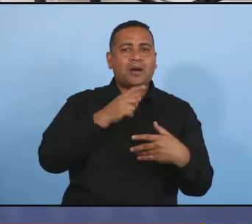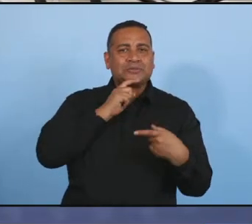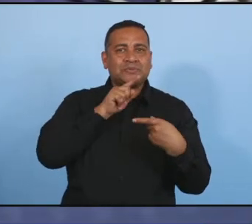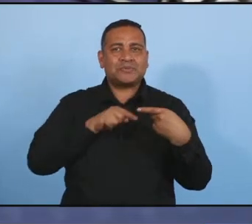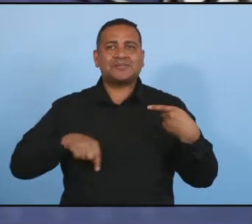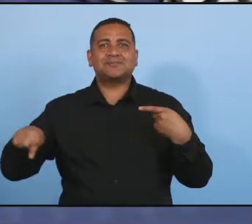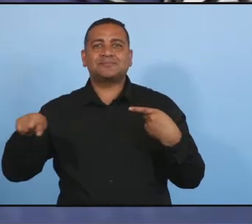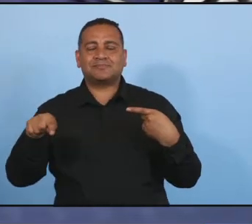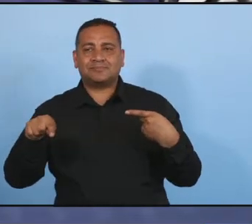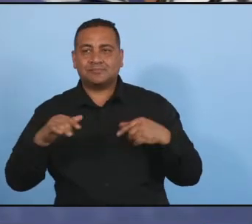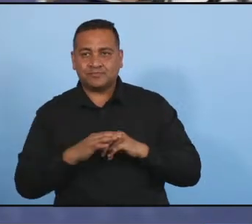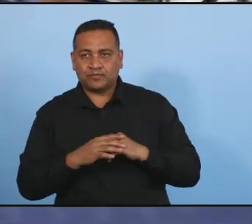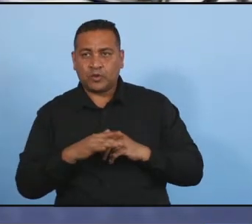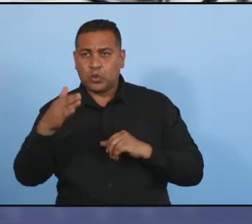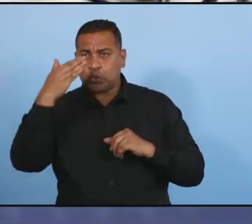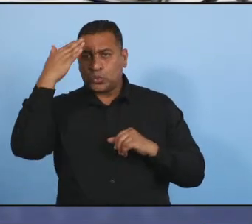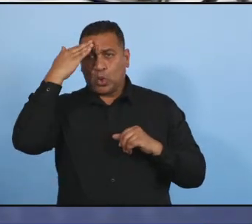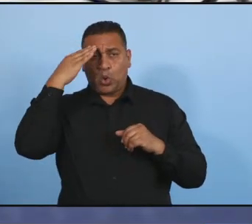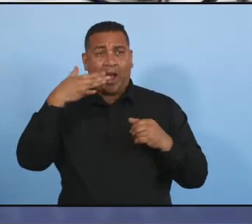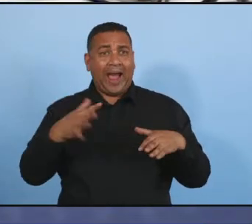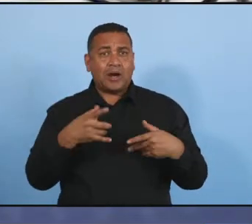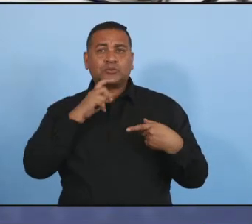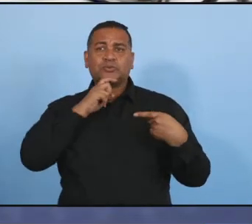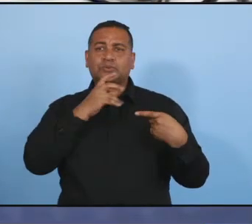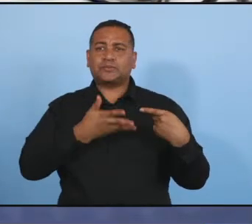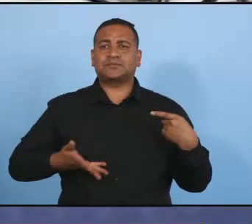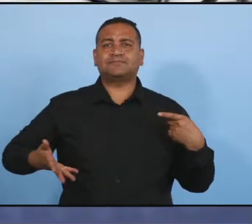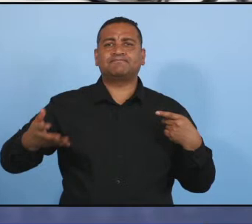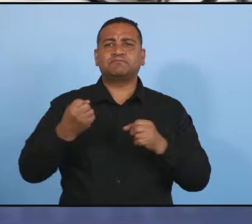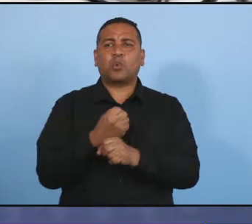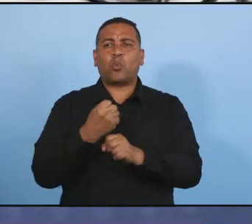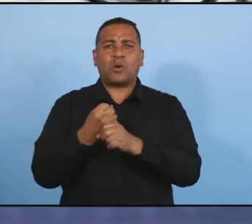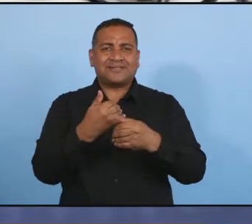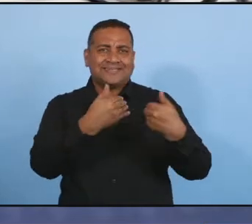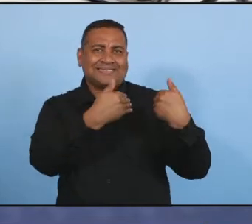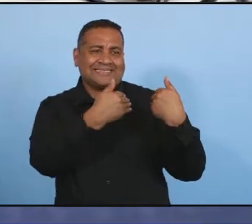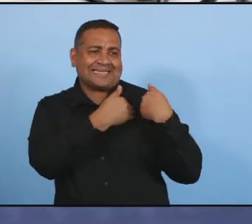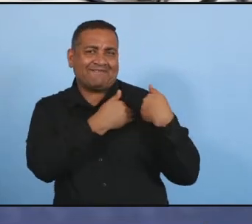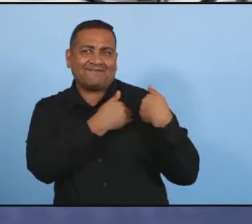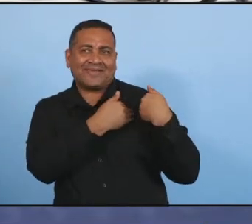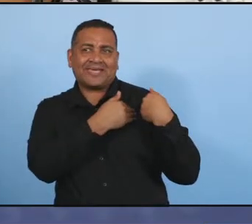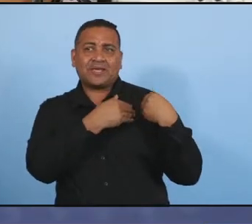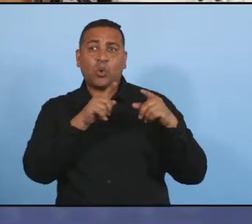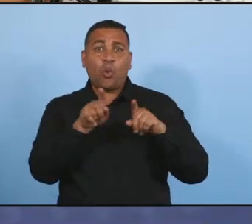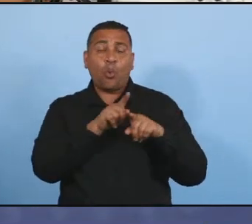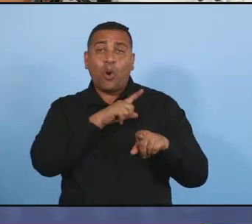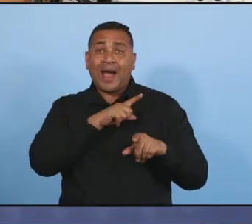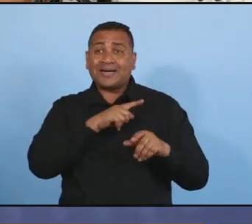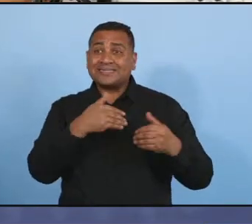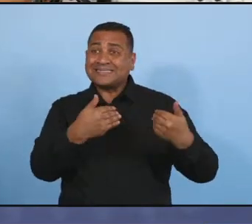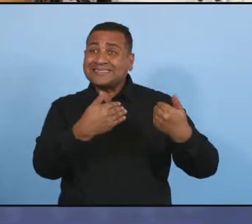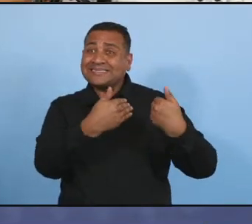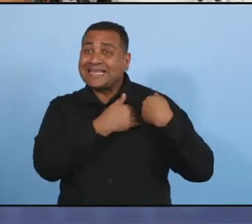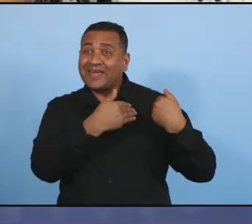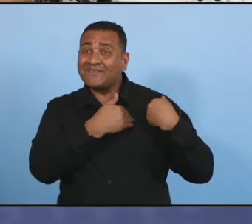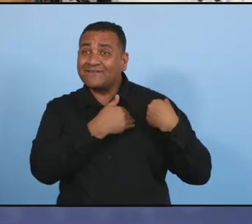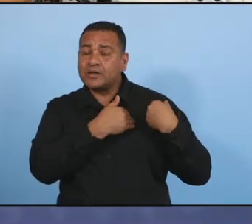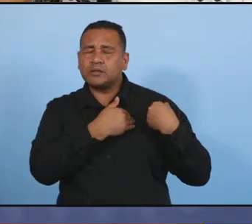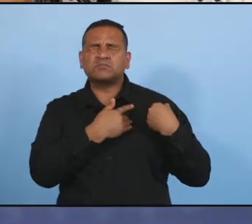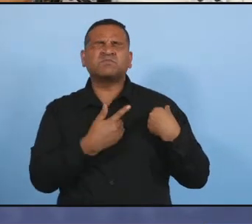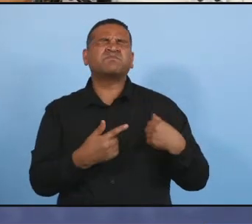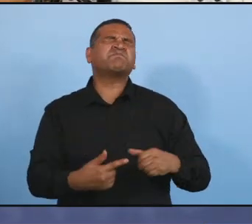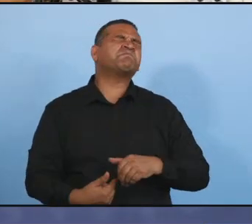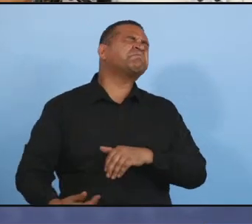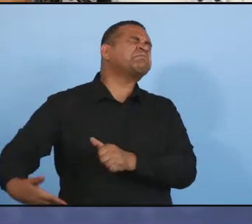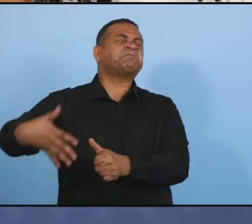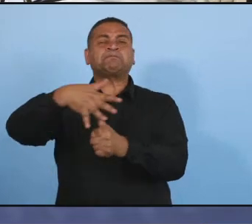how to read your schematics and also to work safely. Yeah. The safety aspects in any job is very, very important. If somebody's going to work